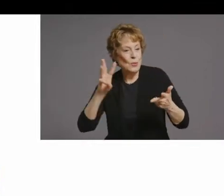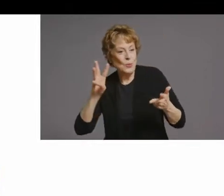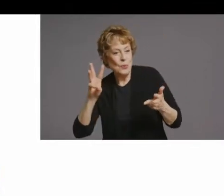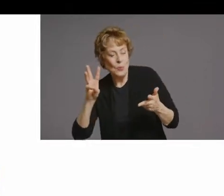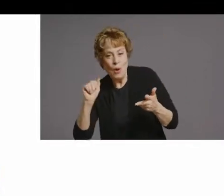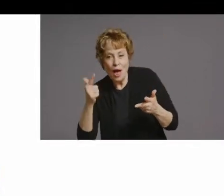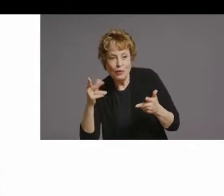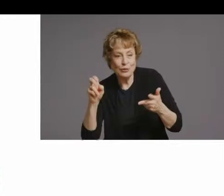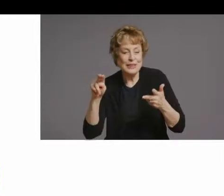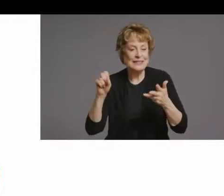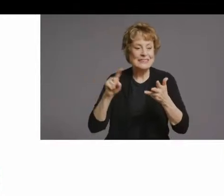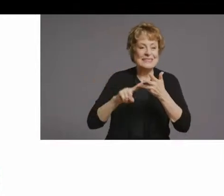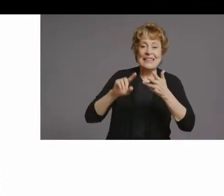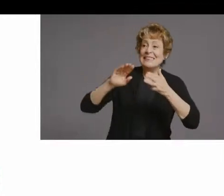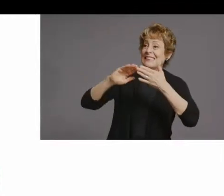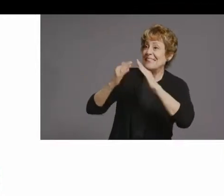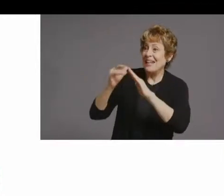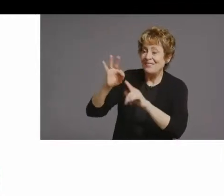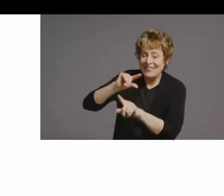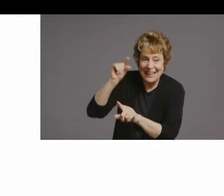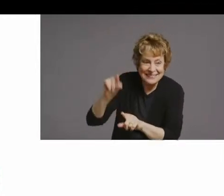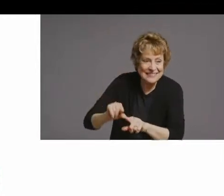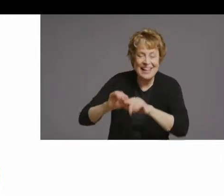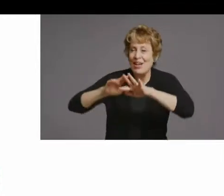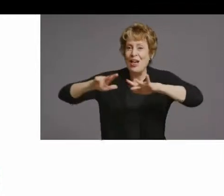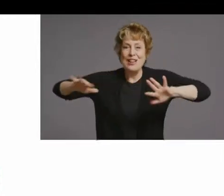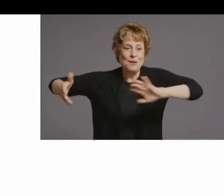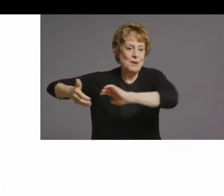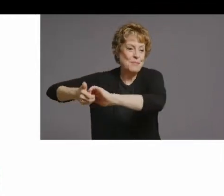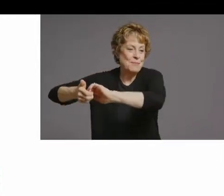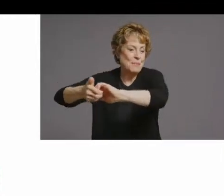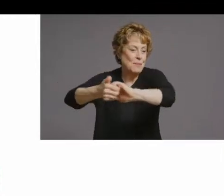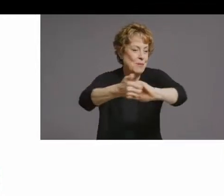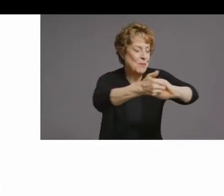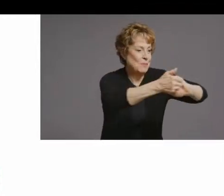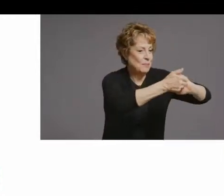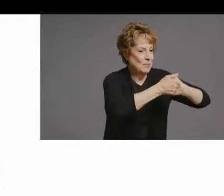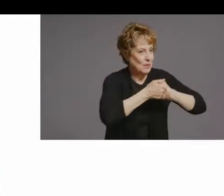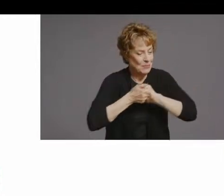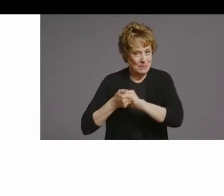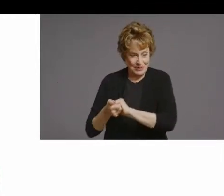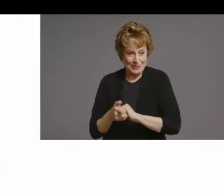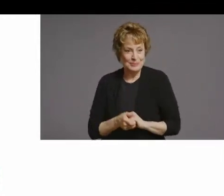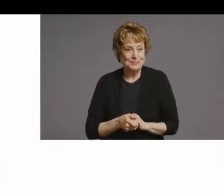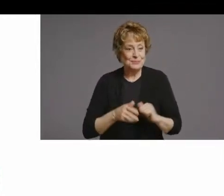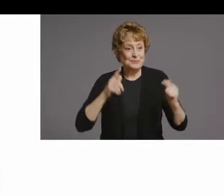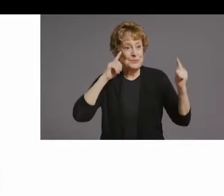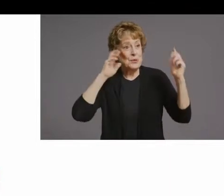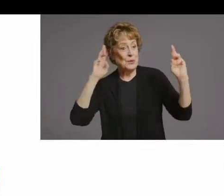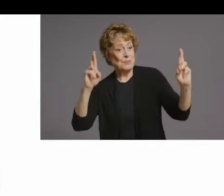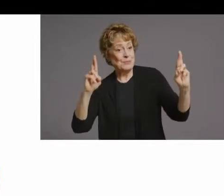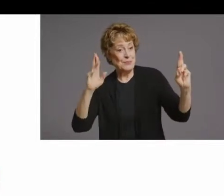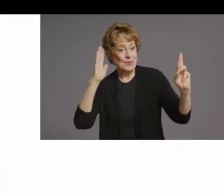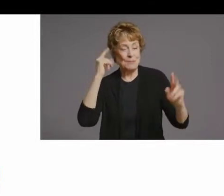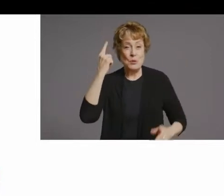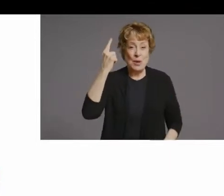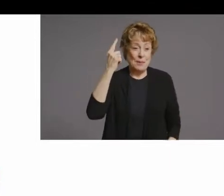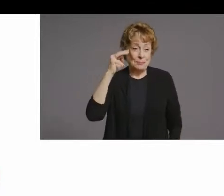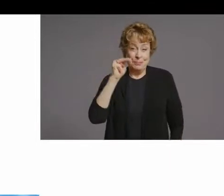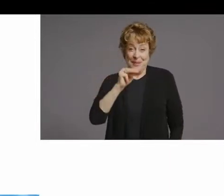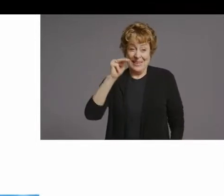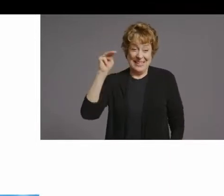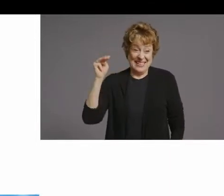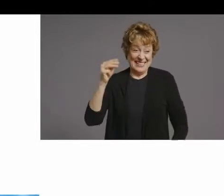Glendale, and a lot of other state partners. So we are hoping that this will hit 1 million shots in